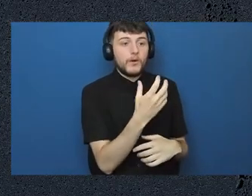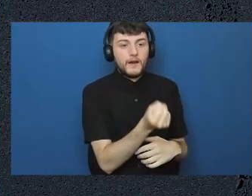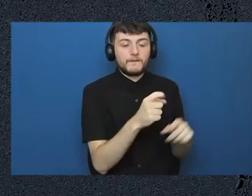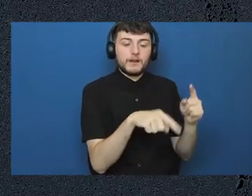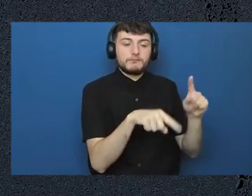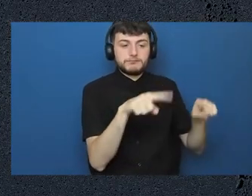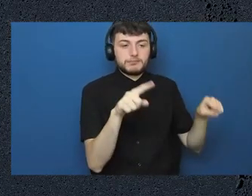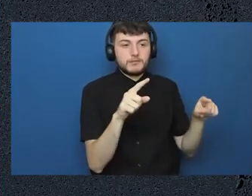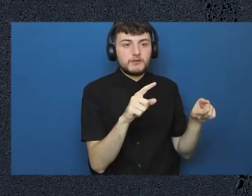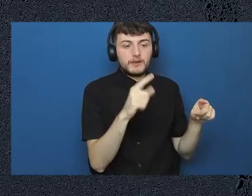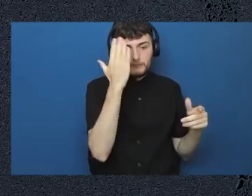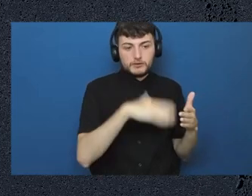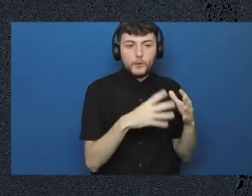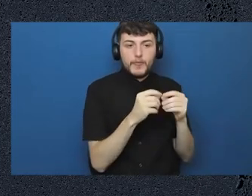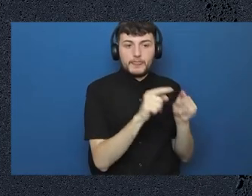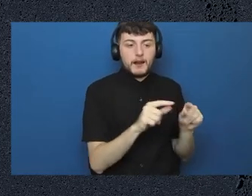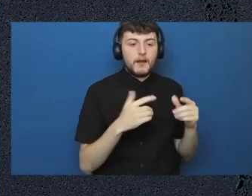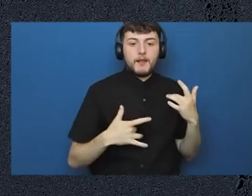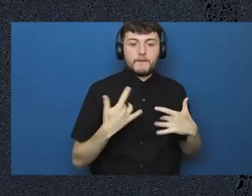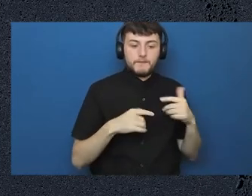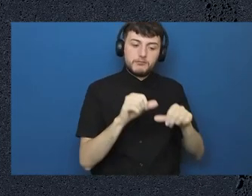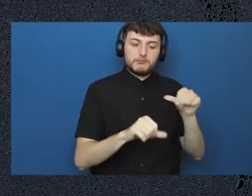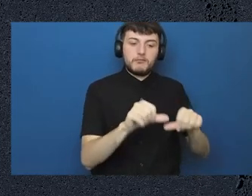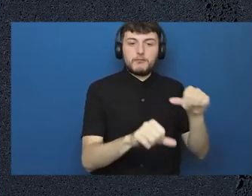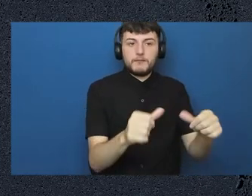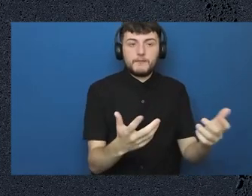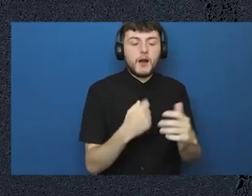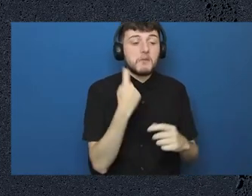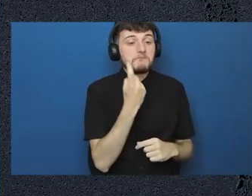panel. And I'm curious to know